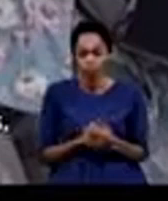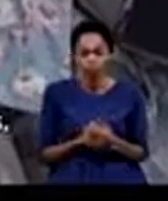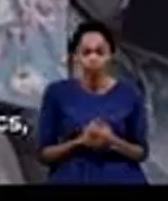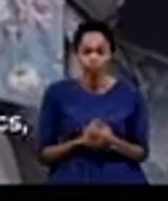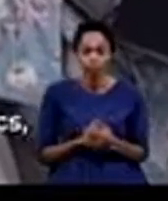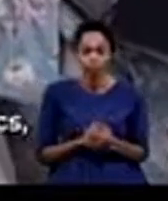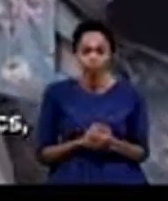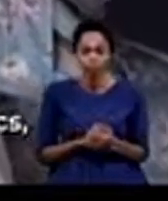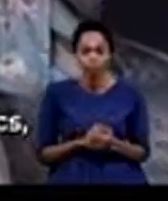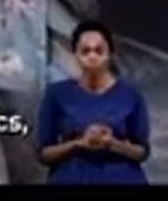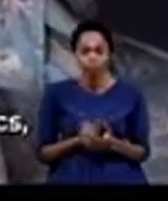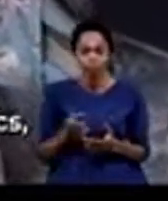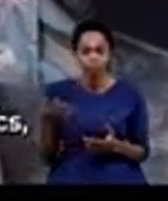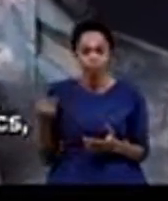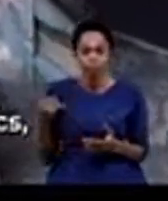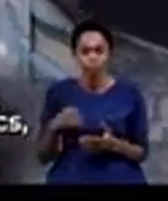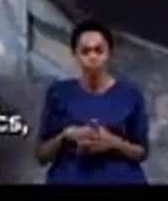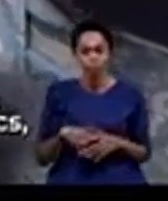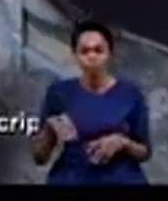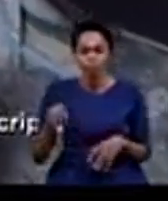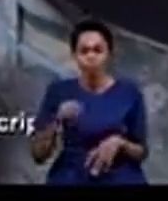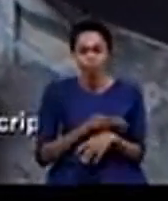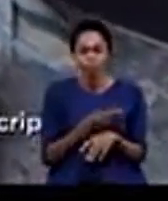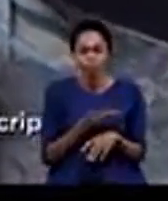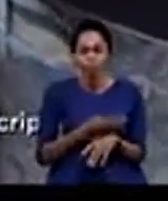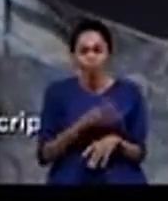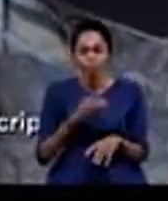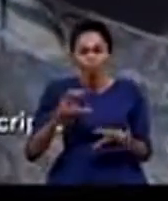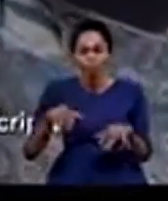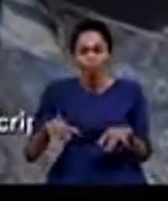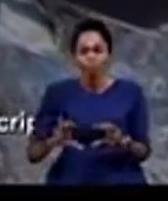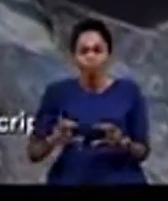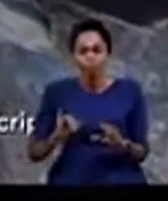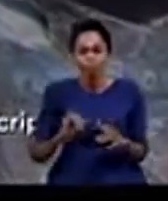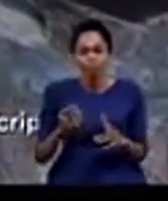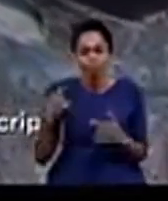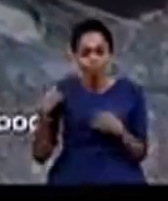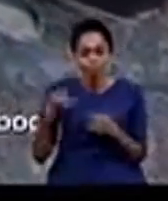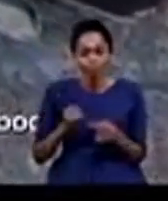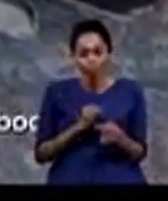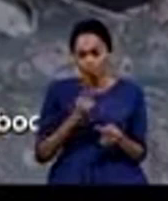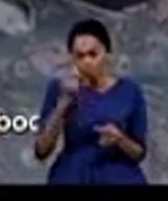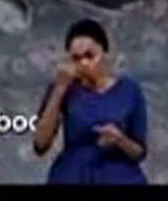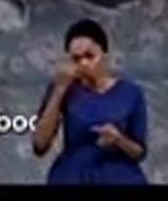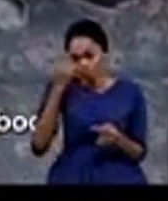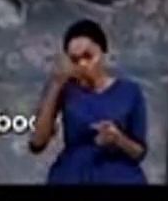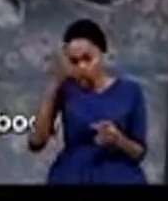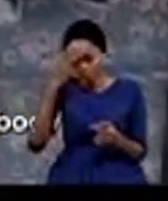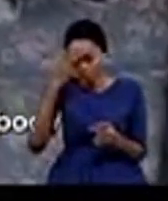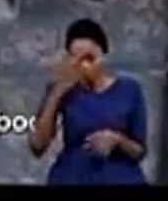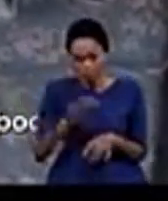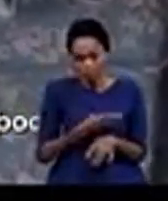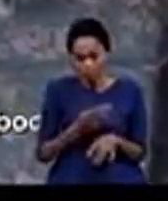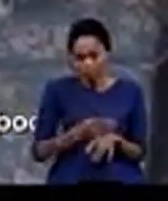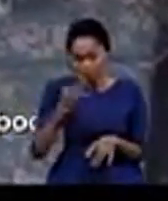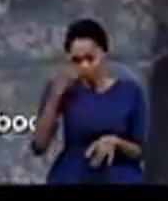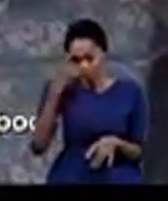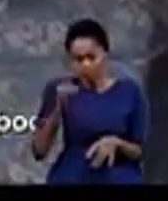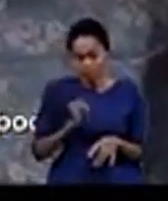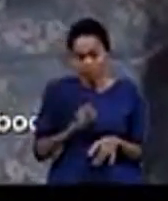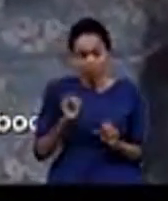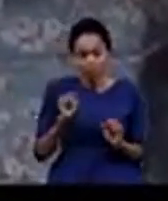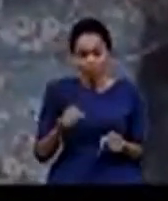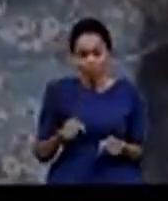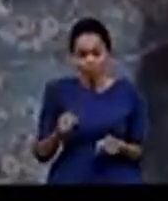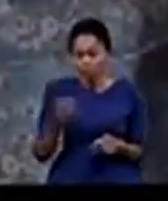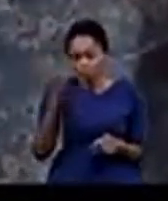mathematics class. And since I taught them mathematics, I thought I can as well teach them the scripture. Apart from that, I could not talk to